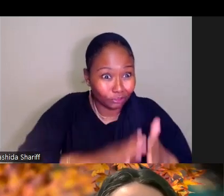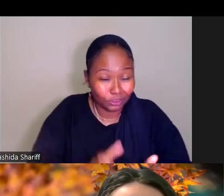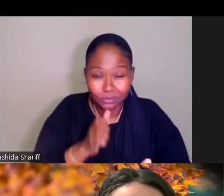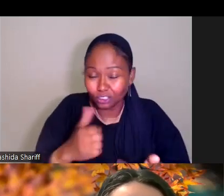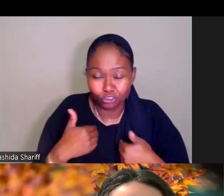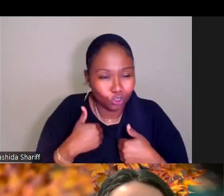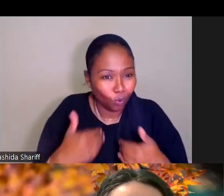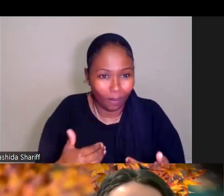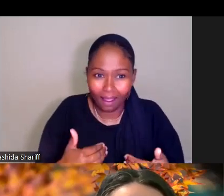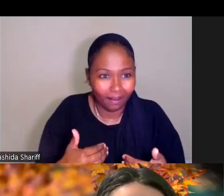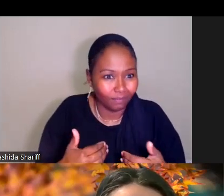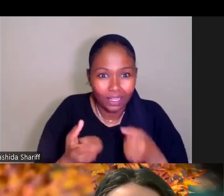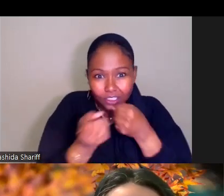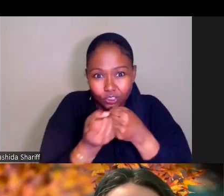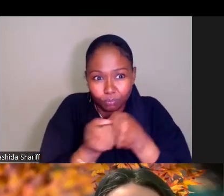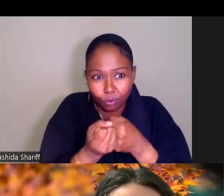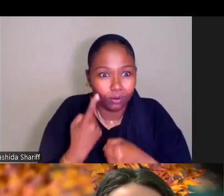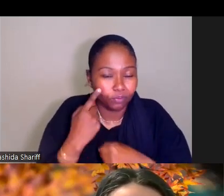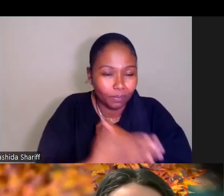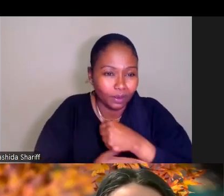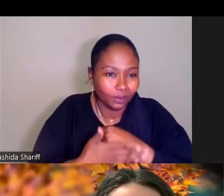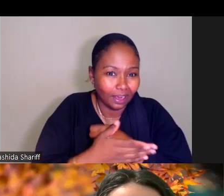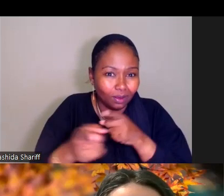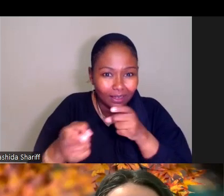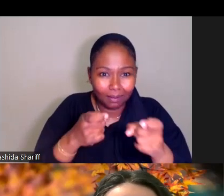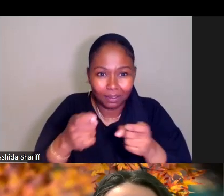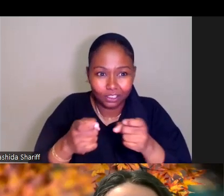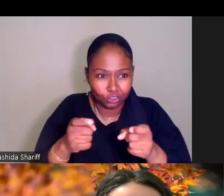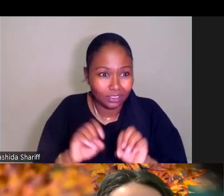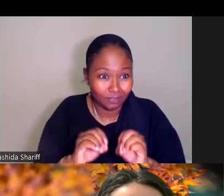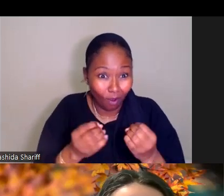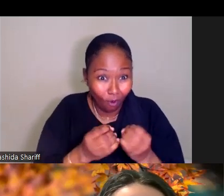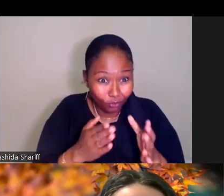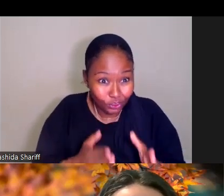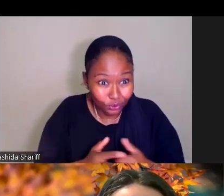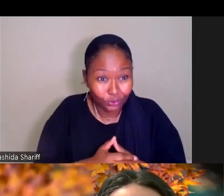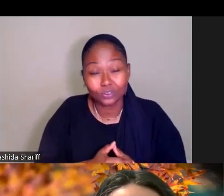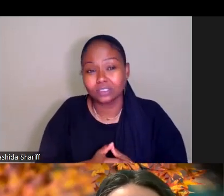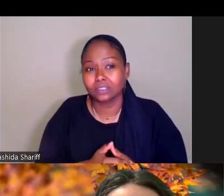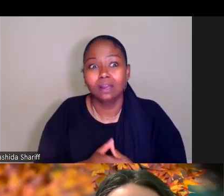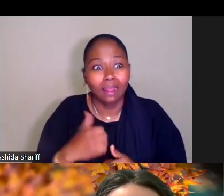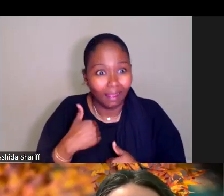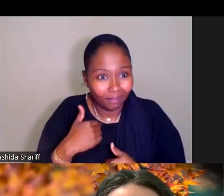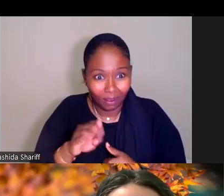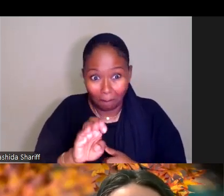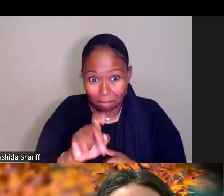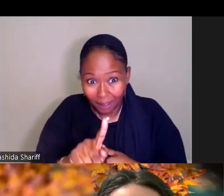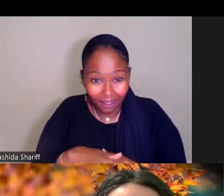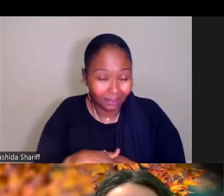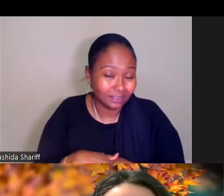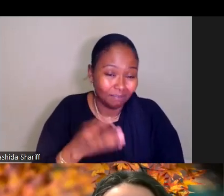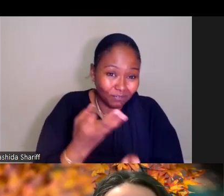board of supervisors and their county administrative officer, that they face difficulties with banks and financial